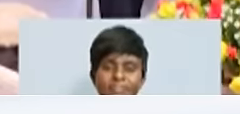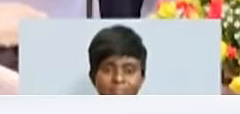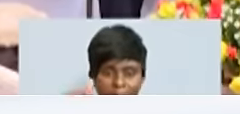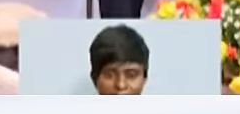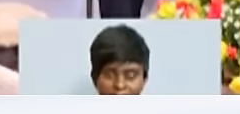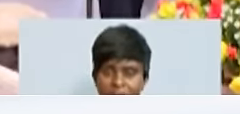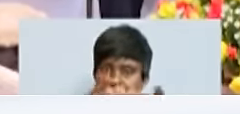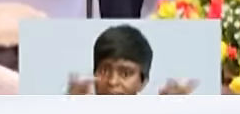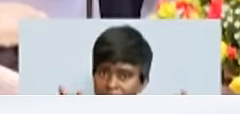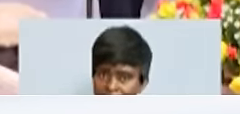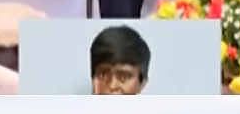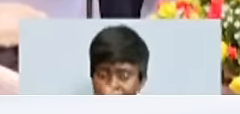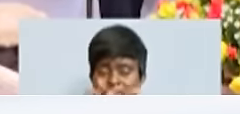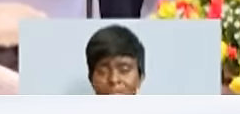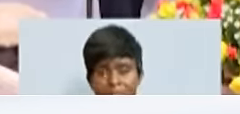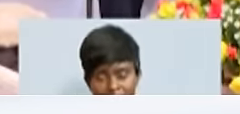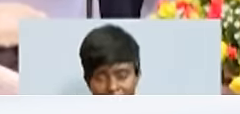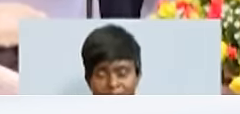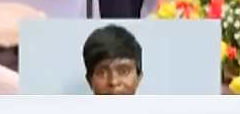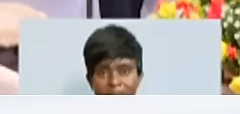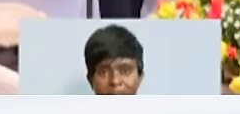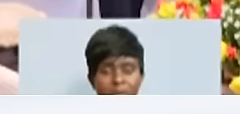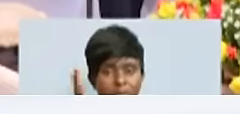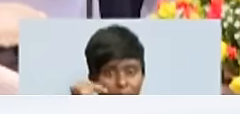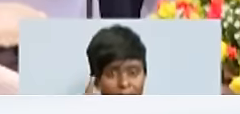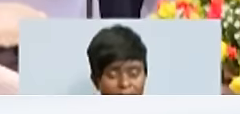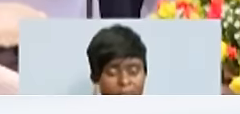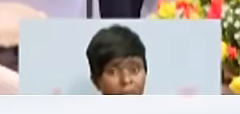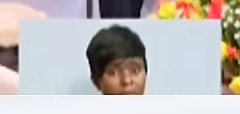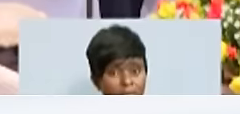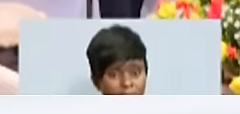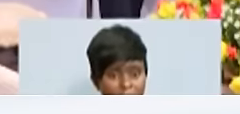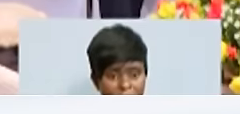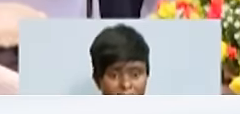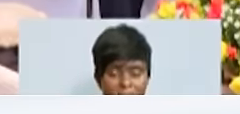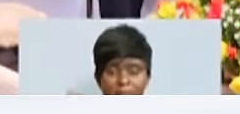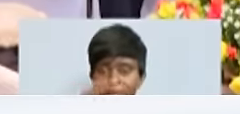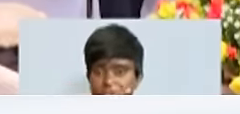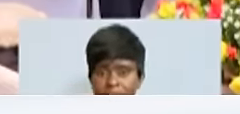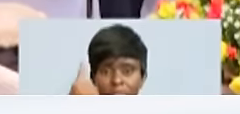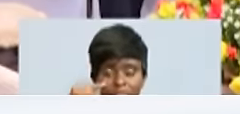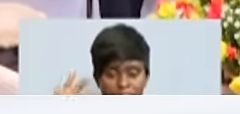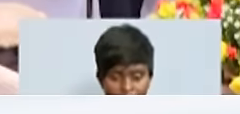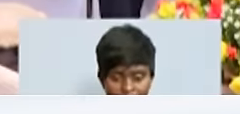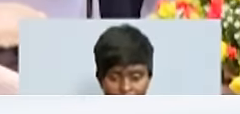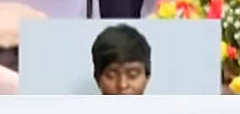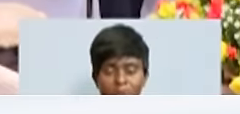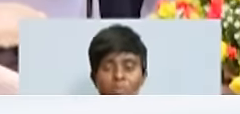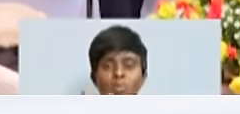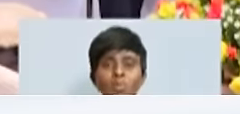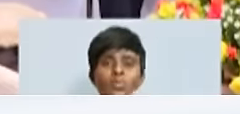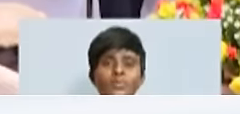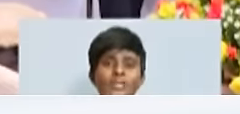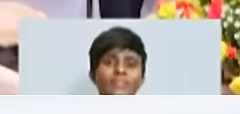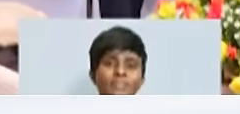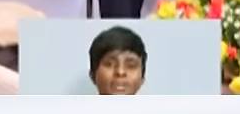Each and every part of our country, in order to promote national unity for the benefit of all